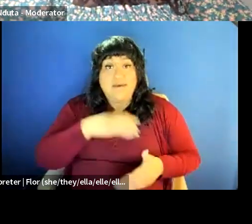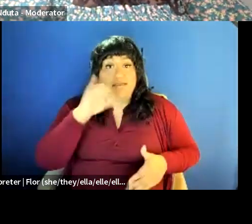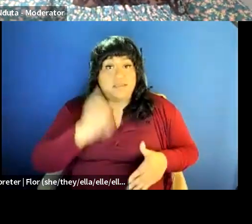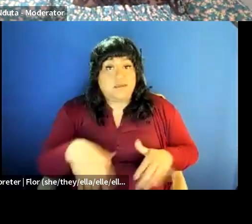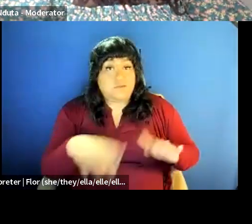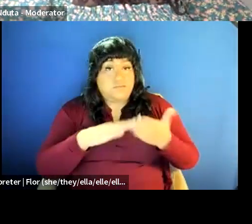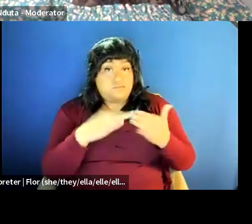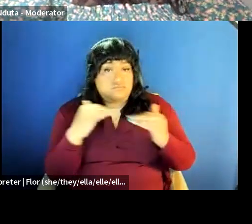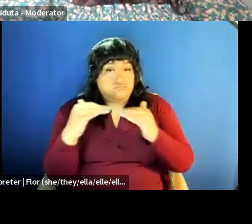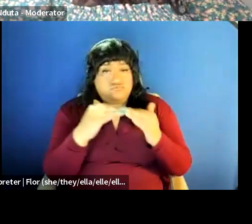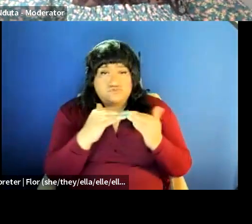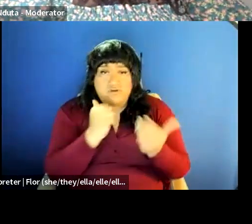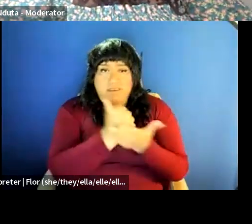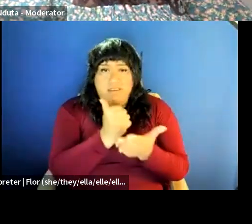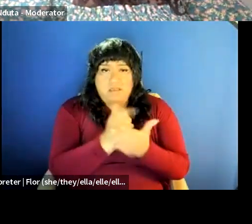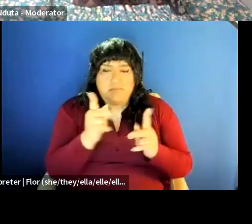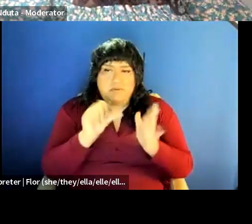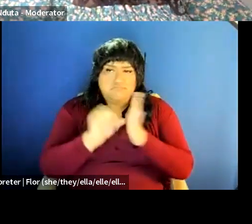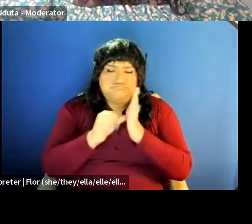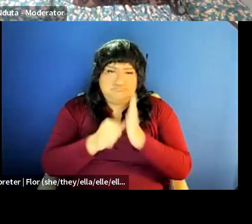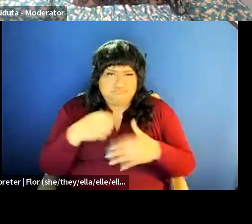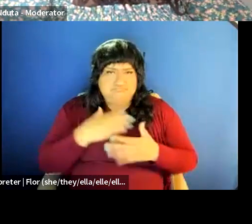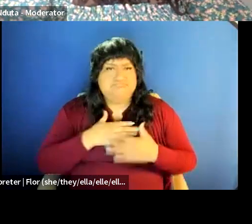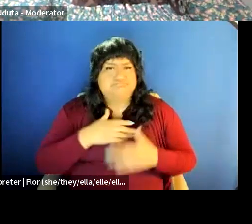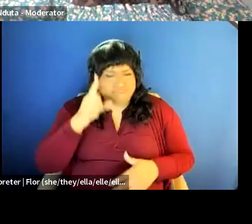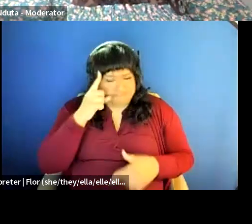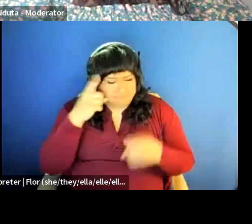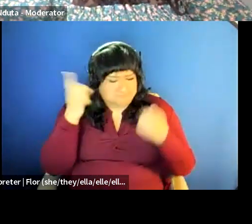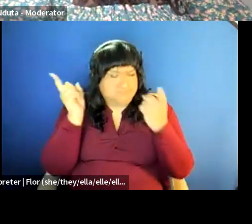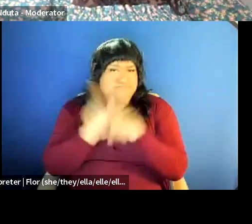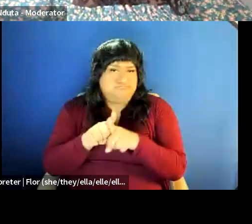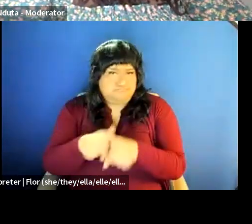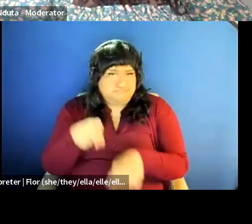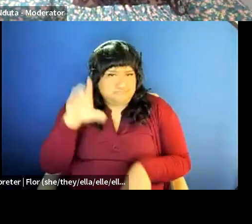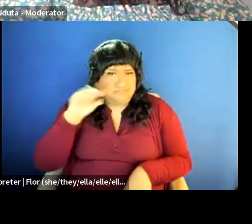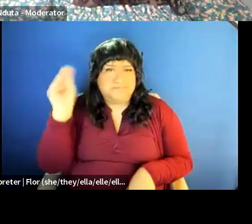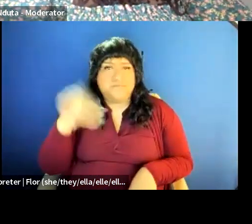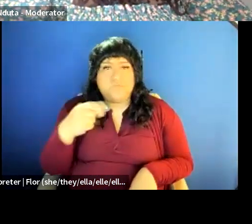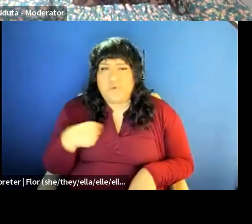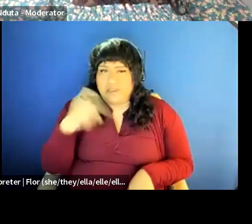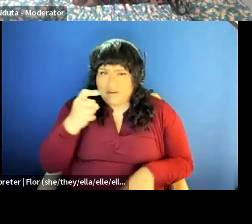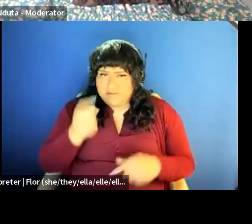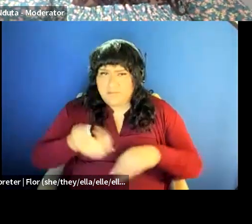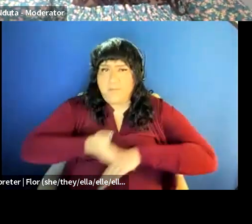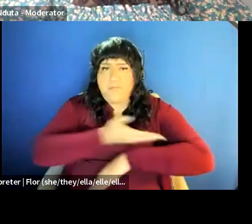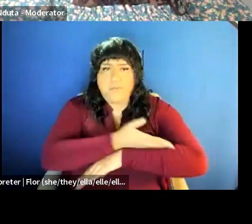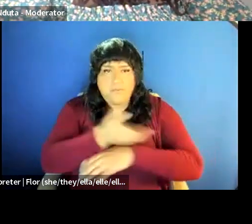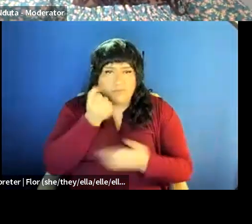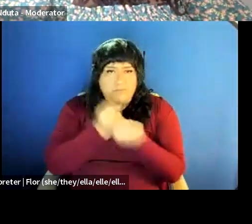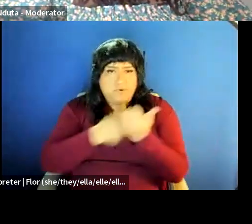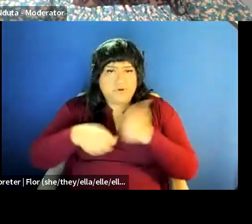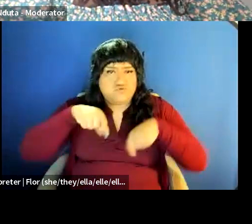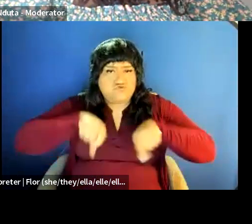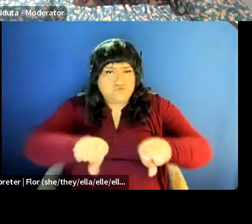were really emphasizing that. And I agree wholeheartedly, you know, we got to get all better at helping each other through those crisis moments